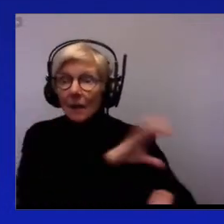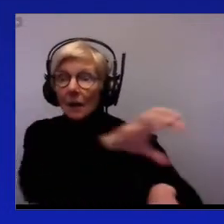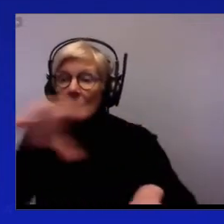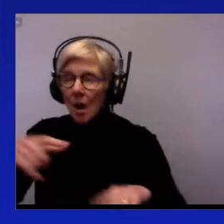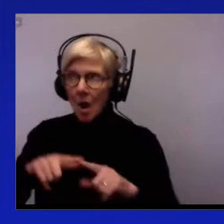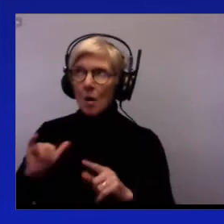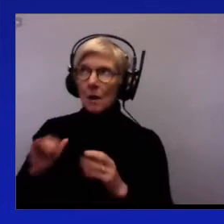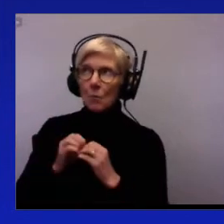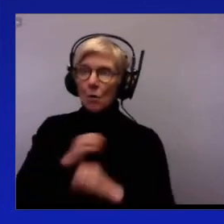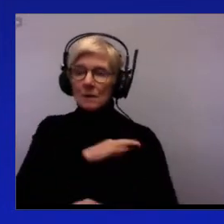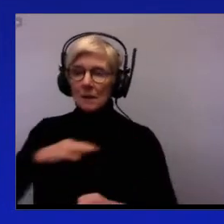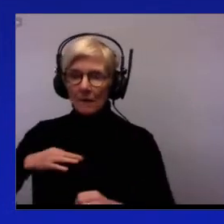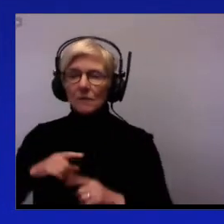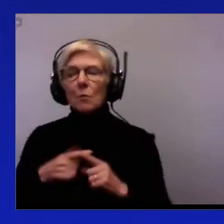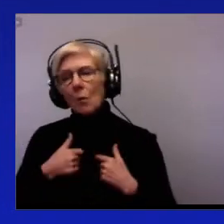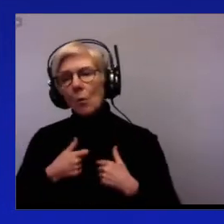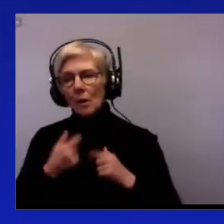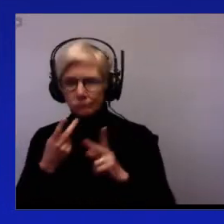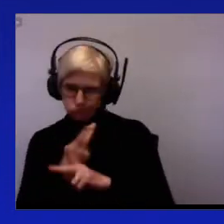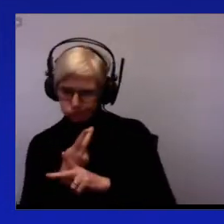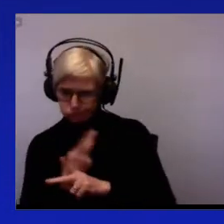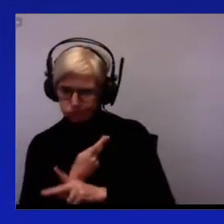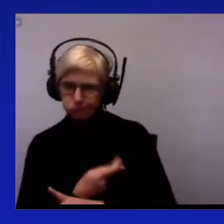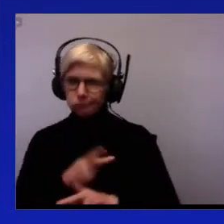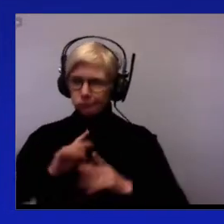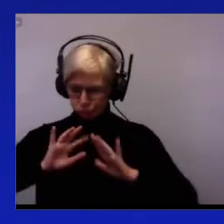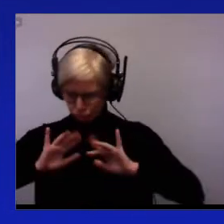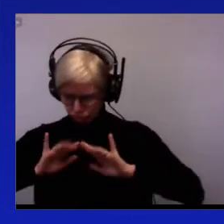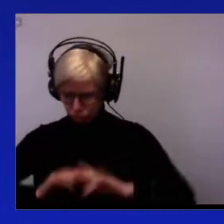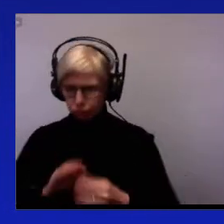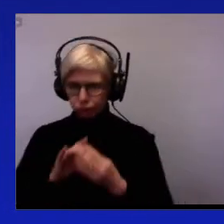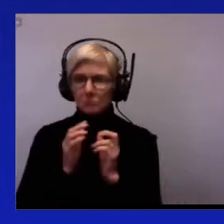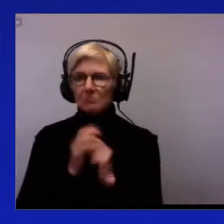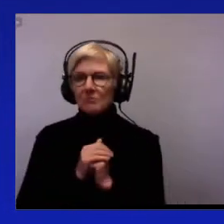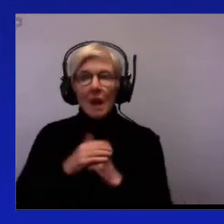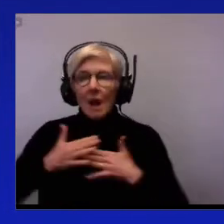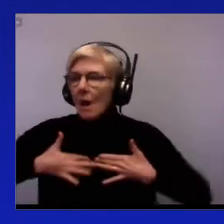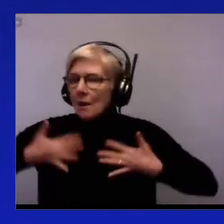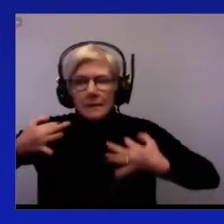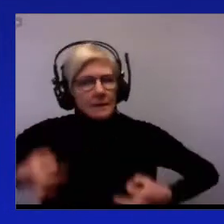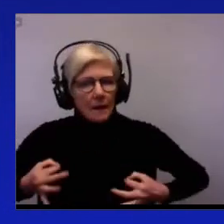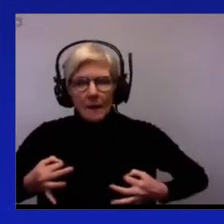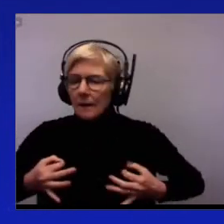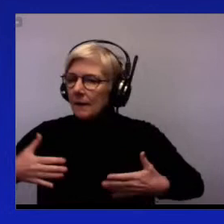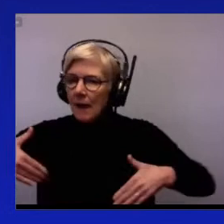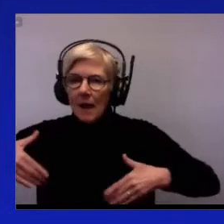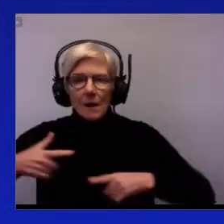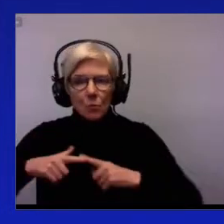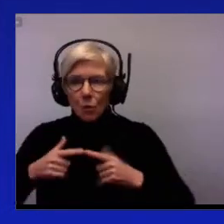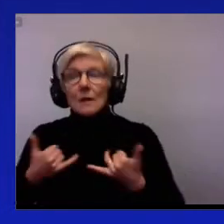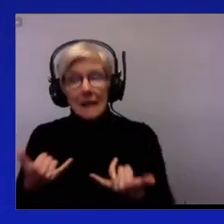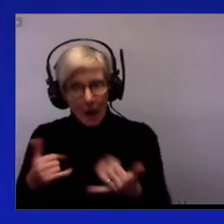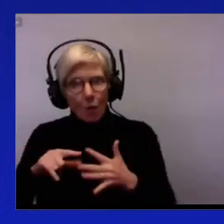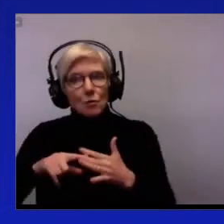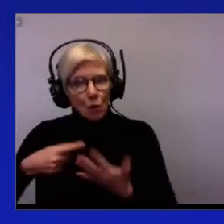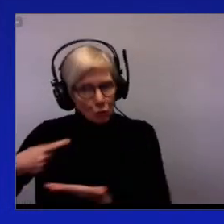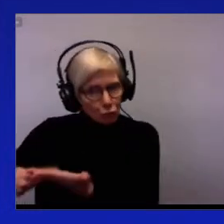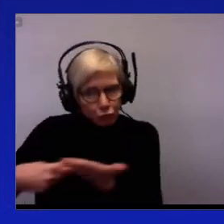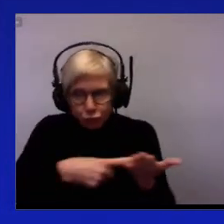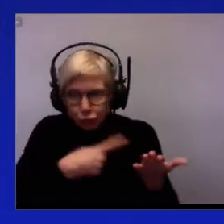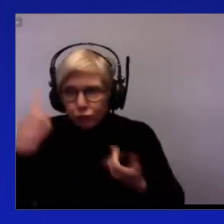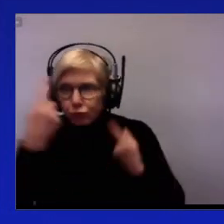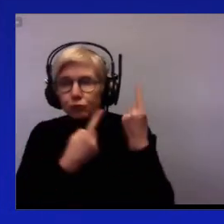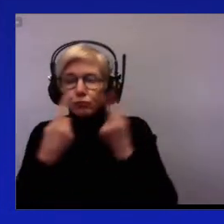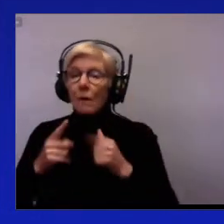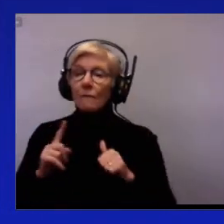and that work is all being done. I don't have that at the tips of our fingers. We haven't completed all that work, but it's something we're doing. So we're doing the first